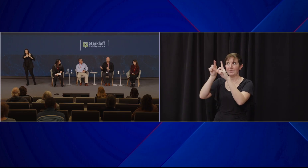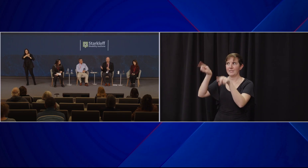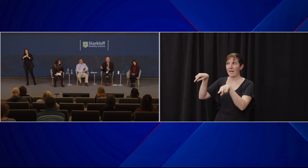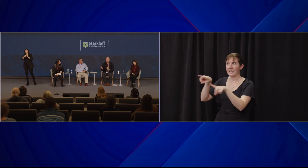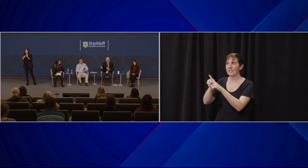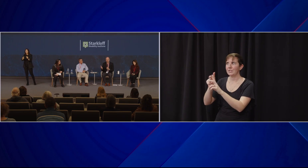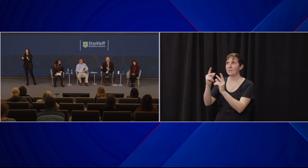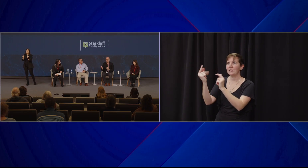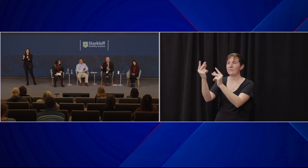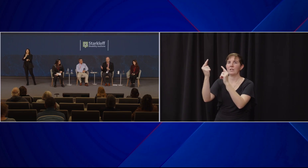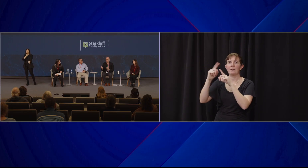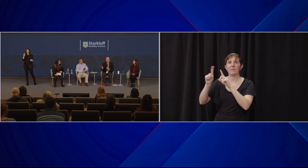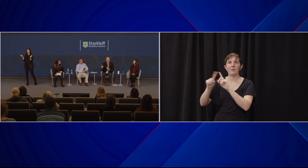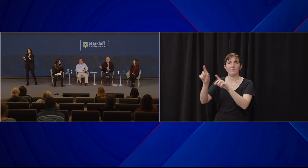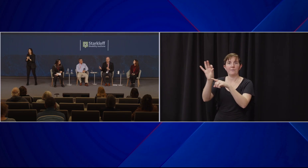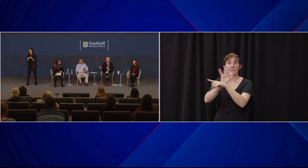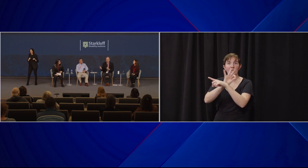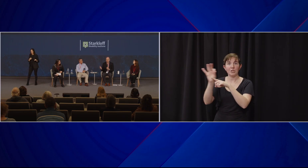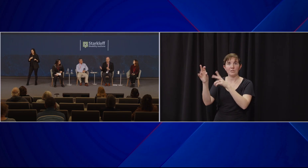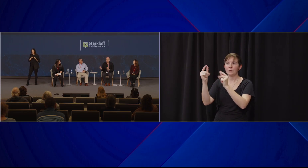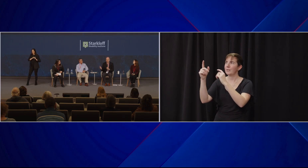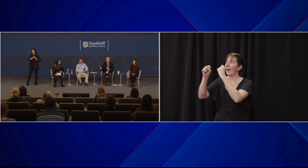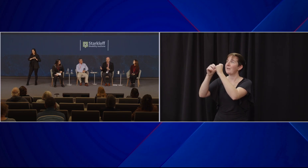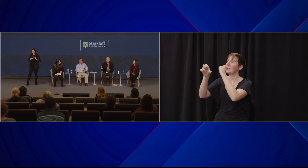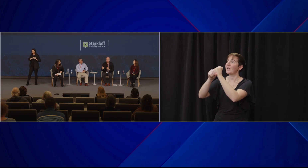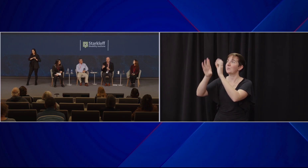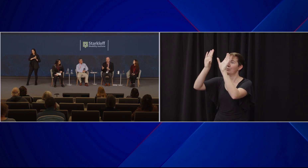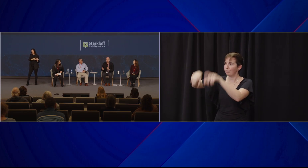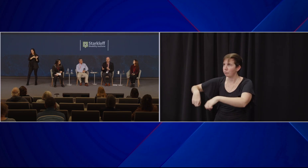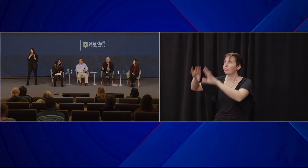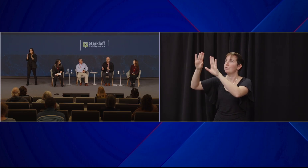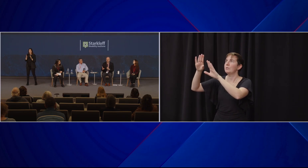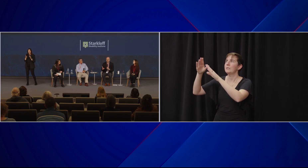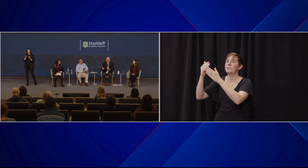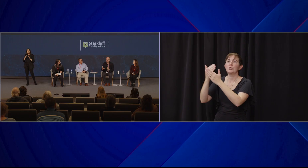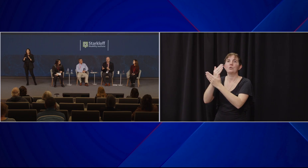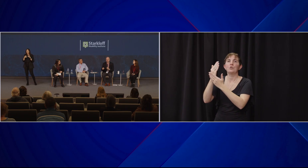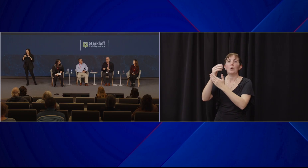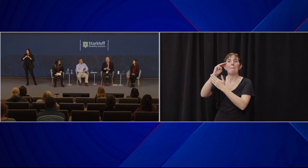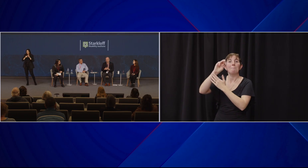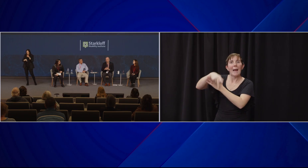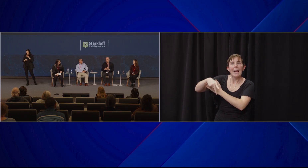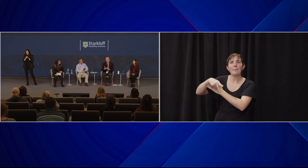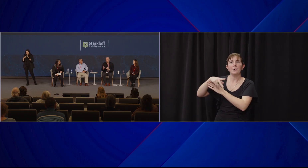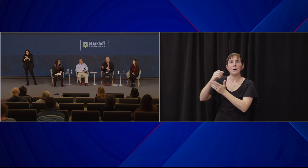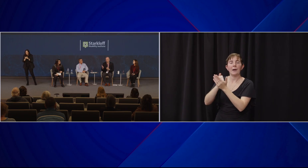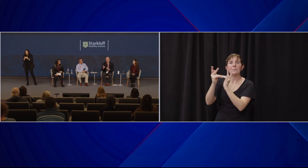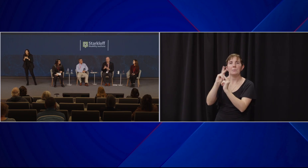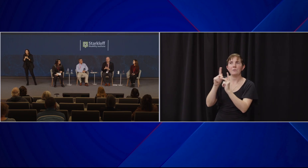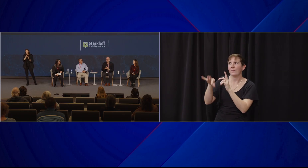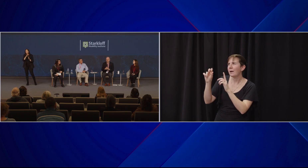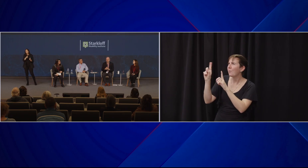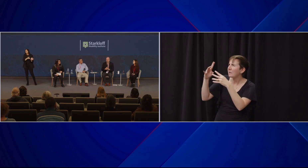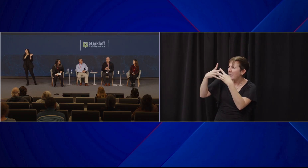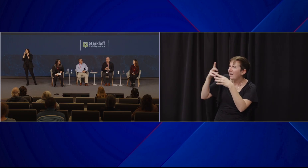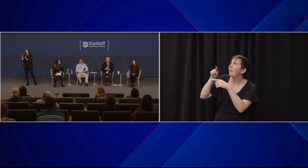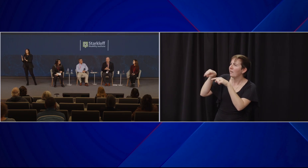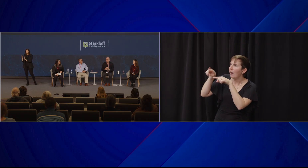can quickly change from advertising into a wayfinding sign, or we can